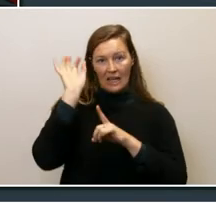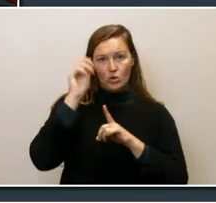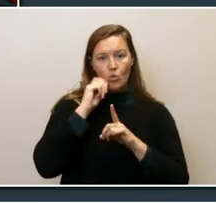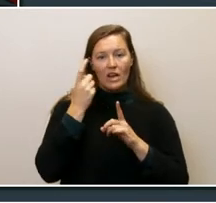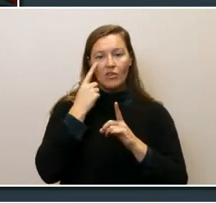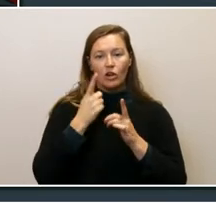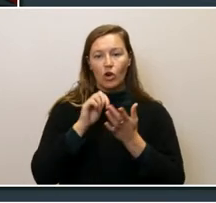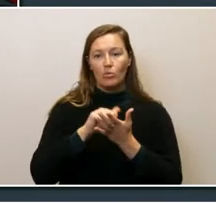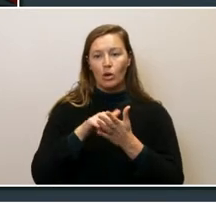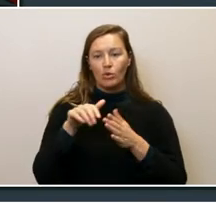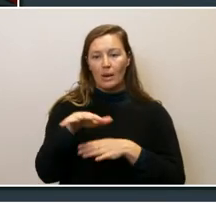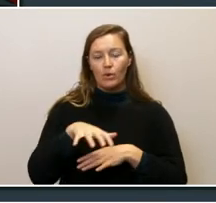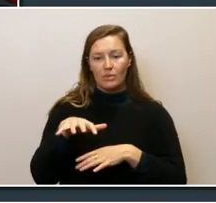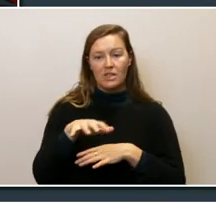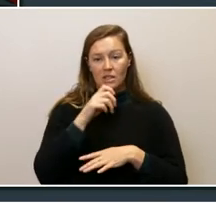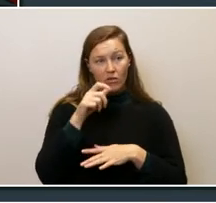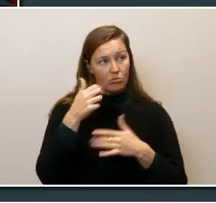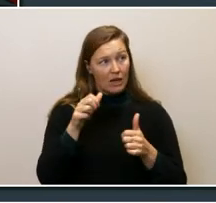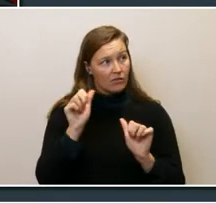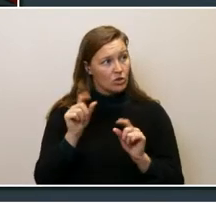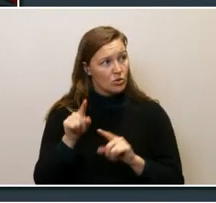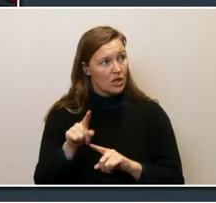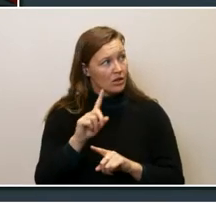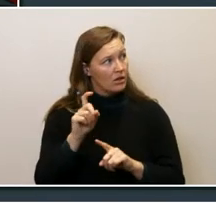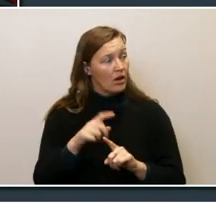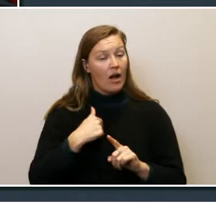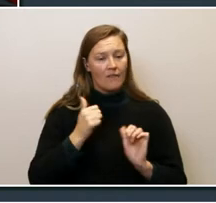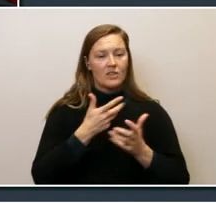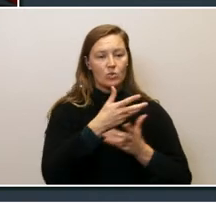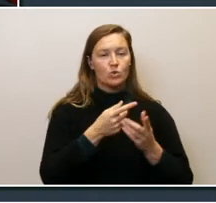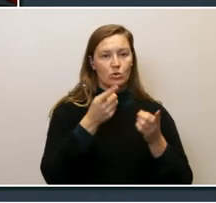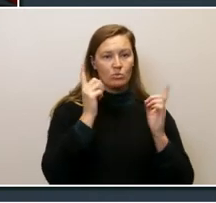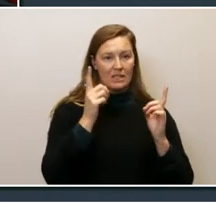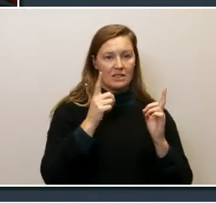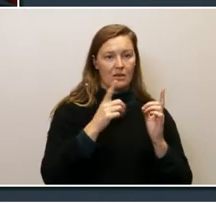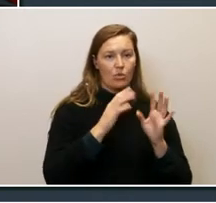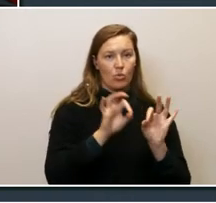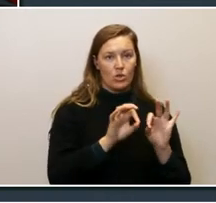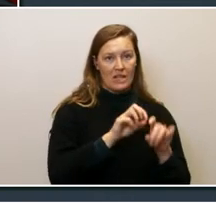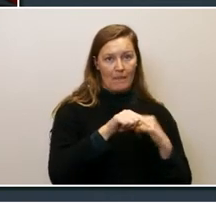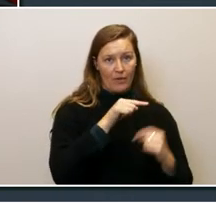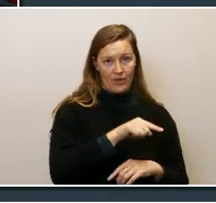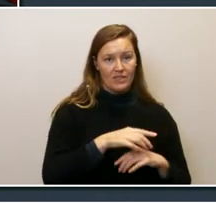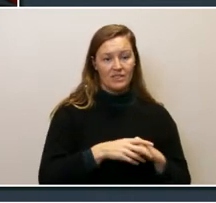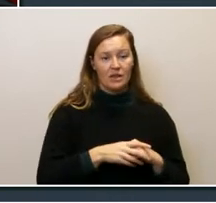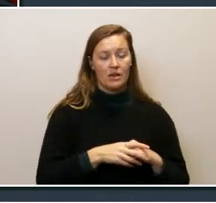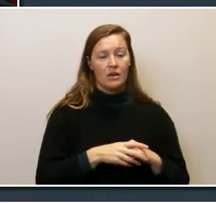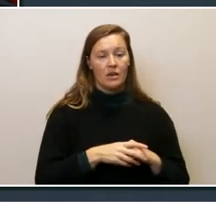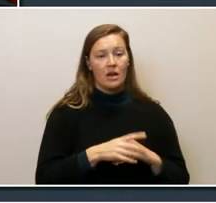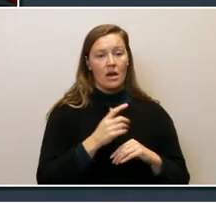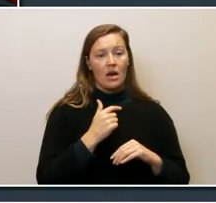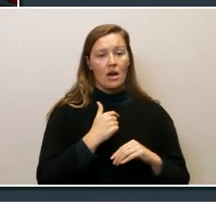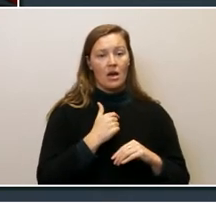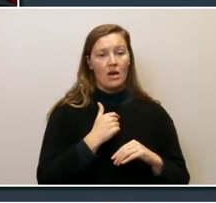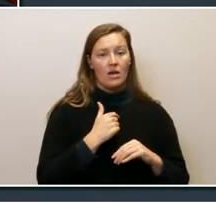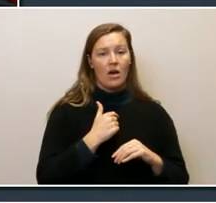premises, and I'd be keen to know if they have done that. So I've talked to Megan about this. I'm pushing very hard that this building